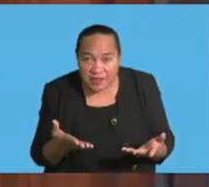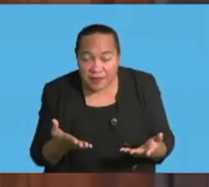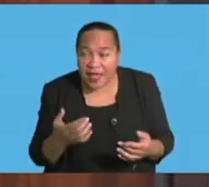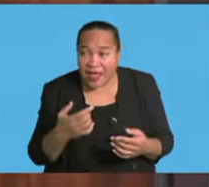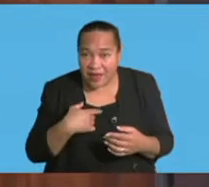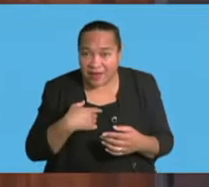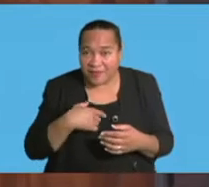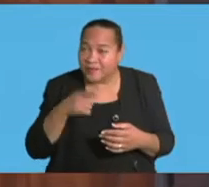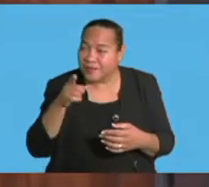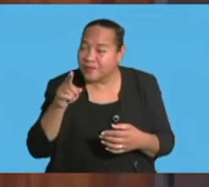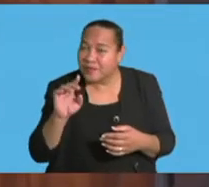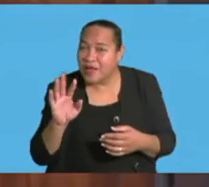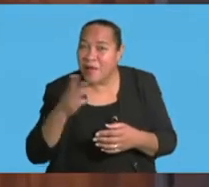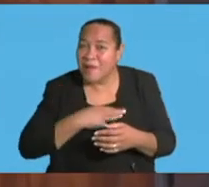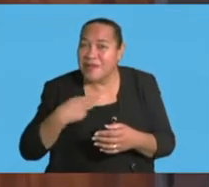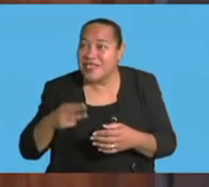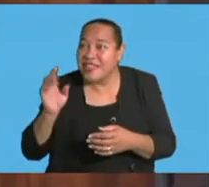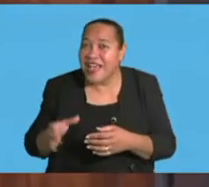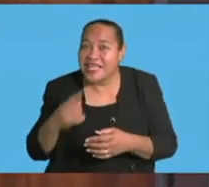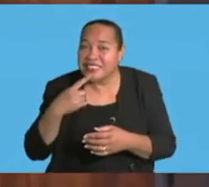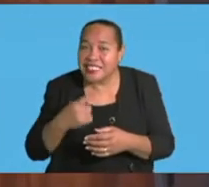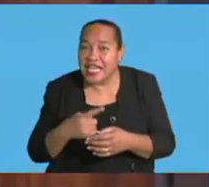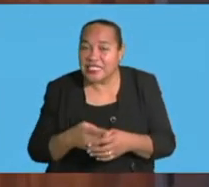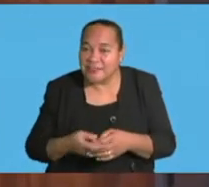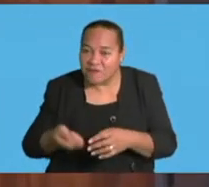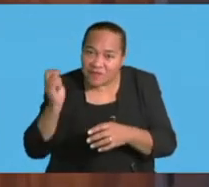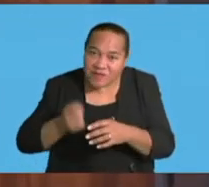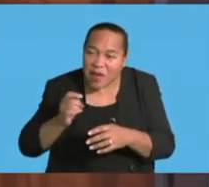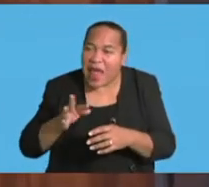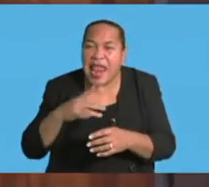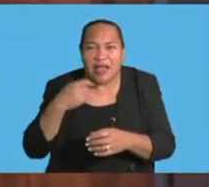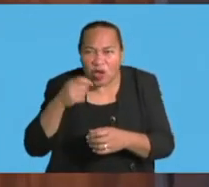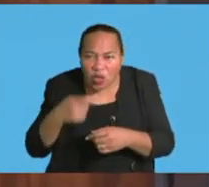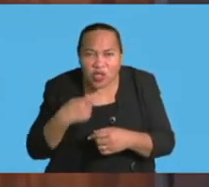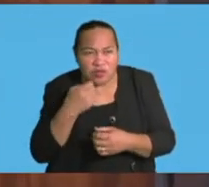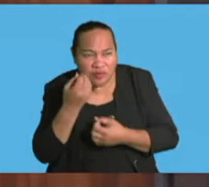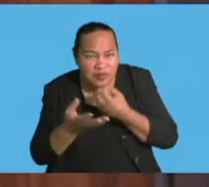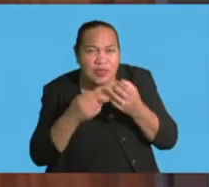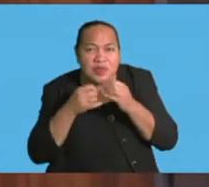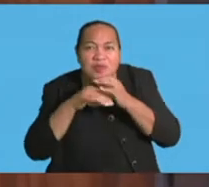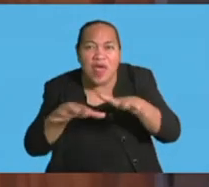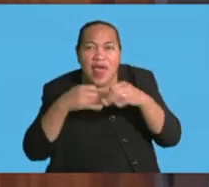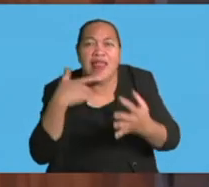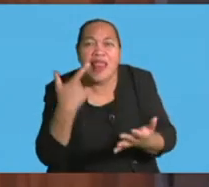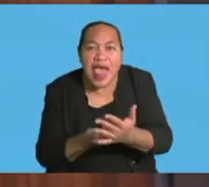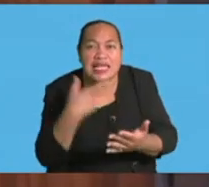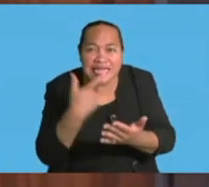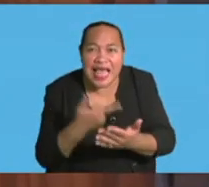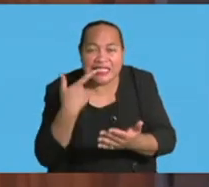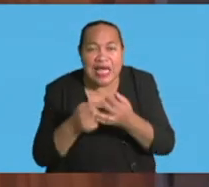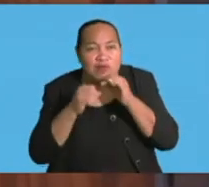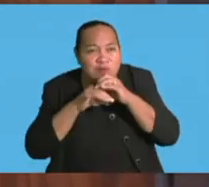earlier said, that hammering lies after lies after lies, that